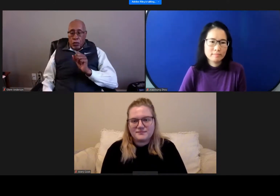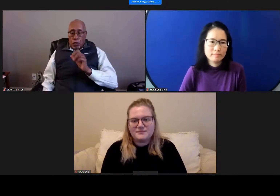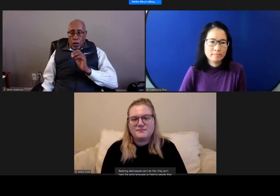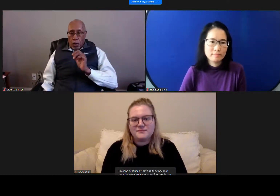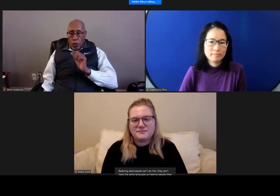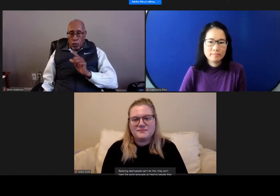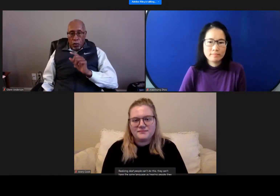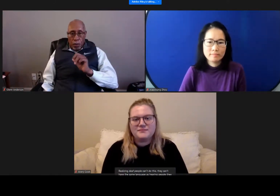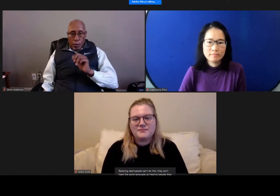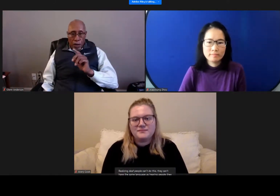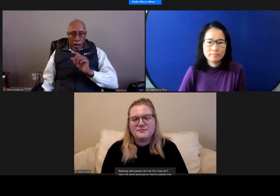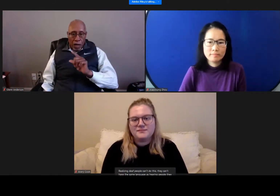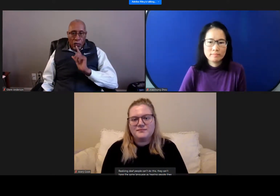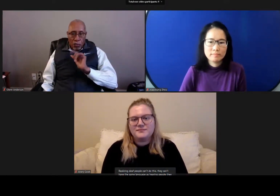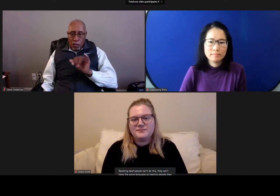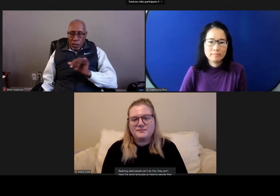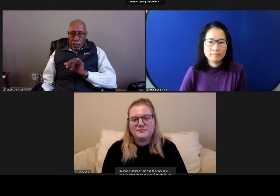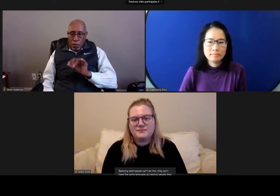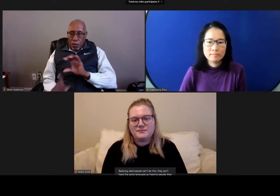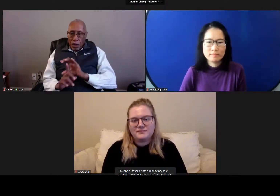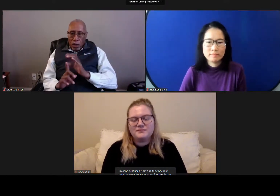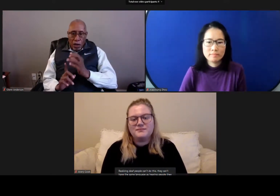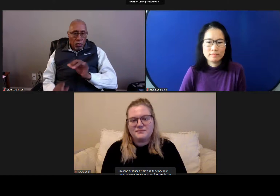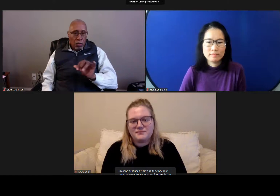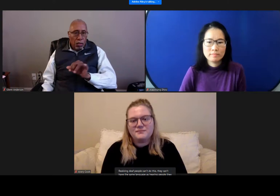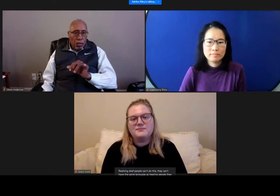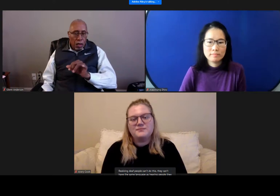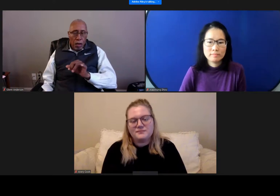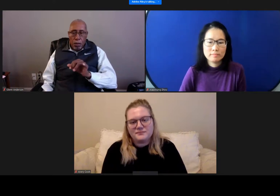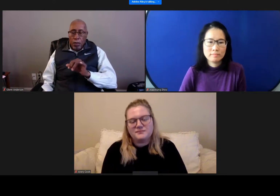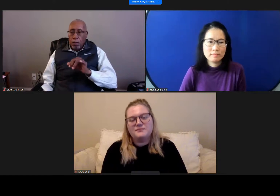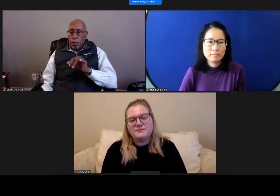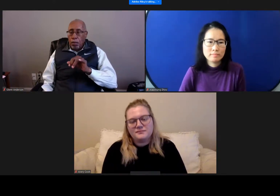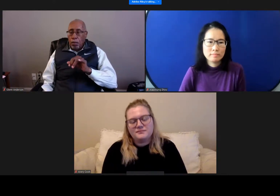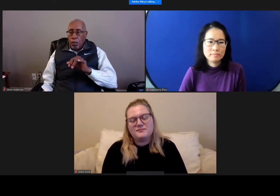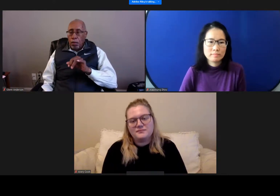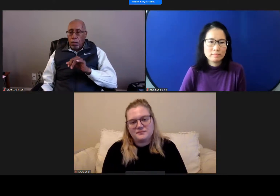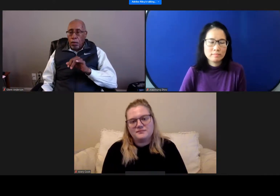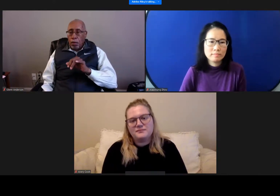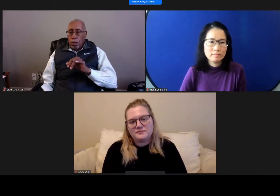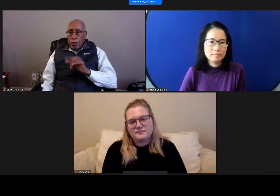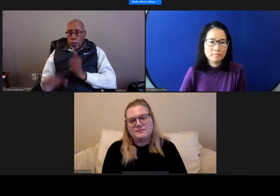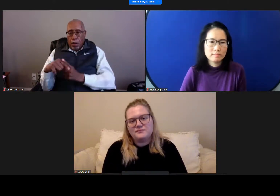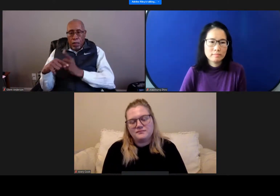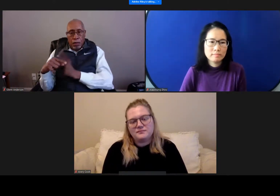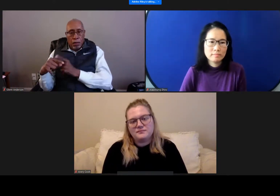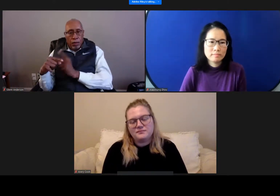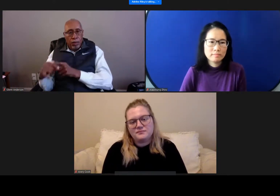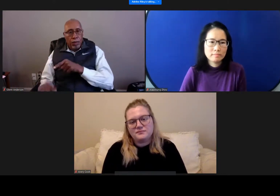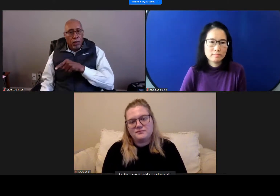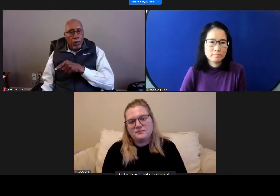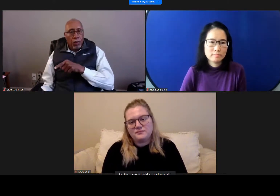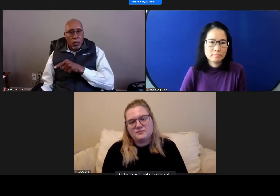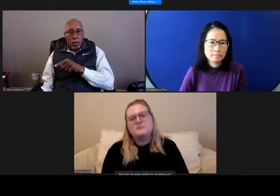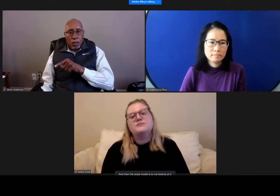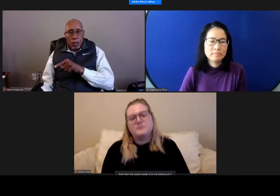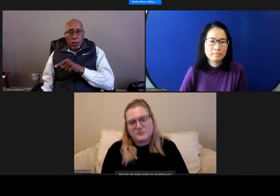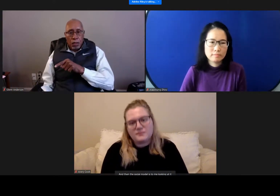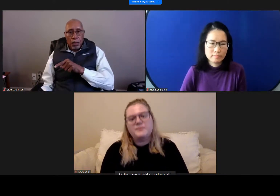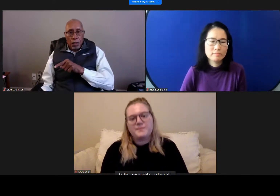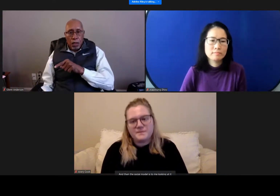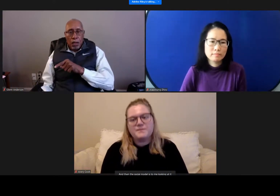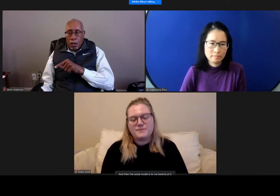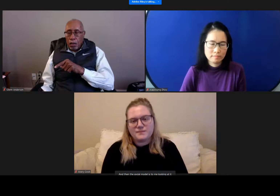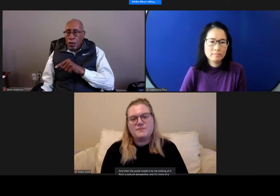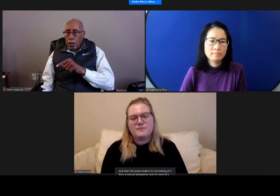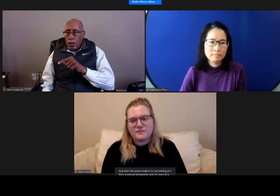Z related to psychology, etc. And then the social model is, to me, looking at it from a cultural perspective, and it's